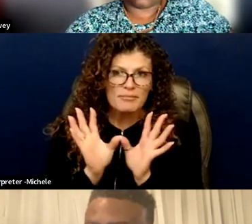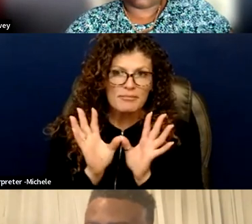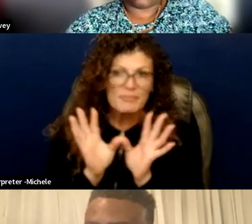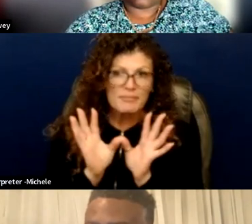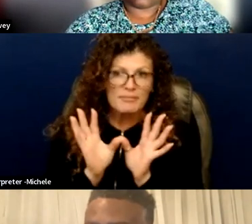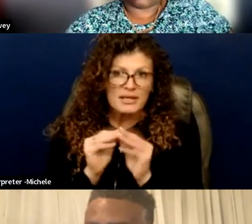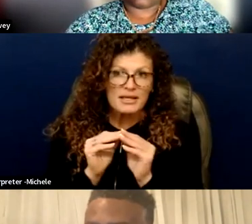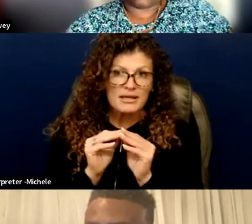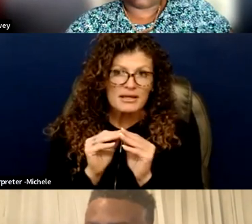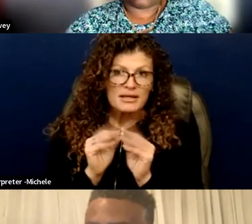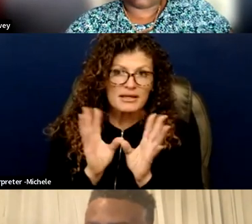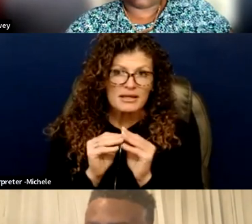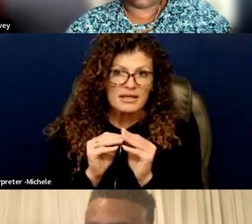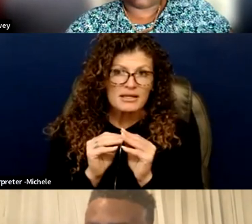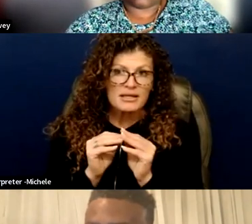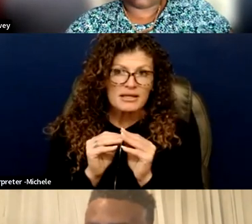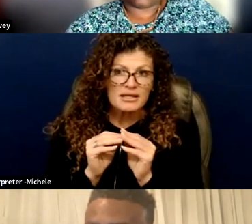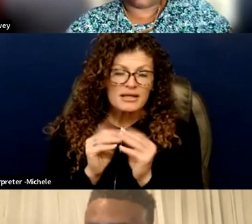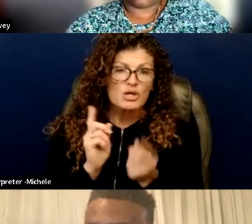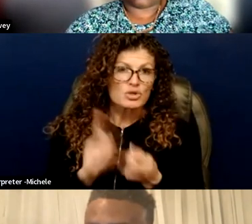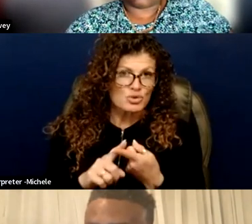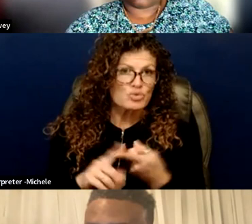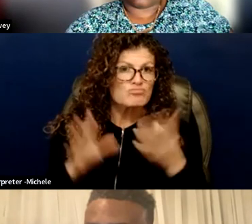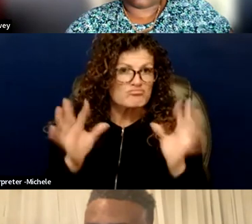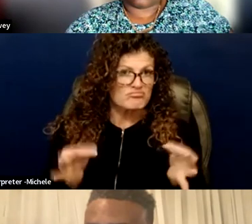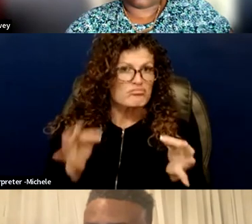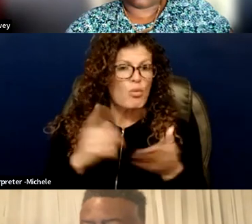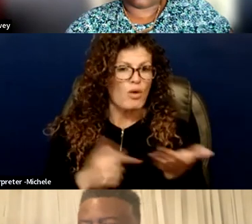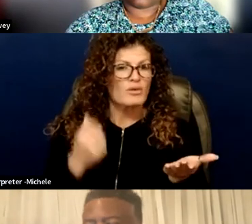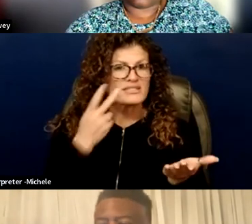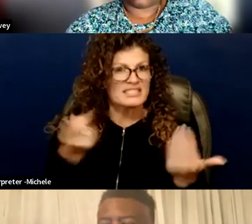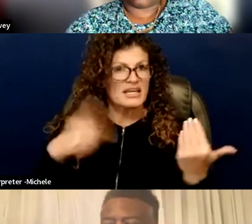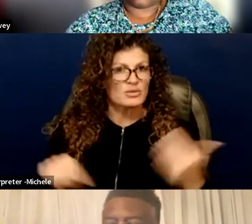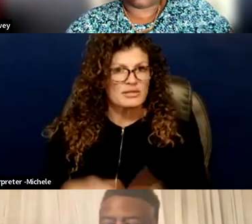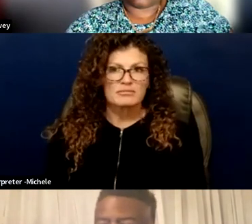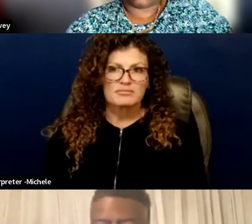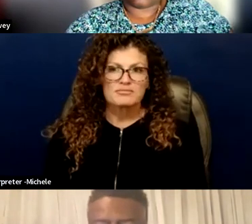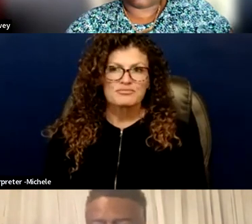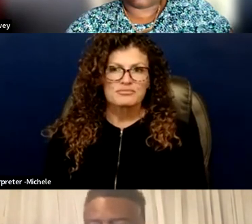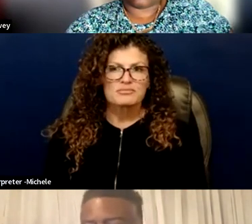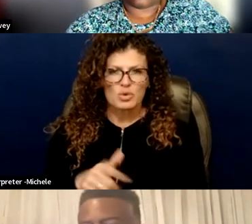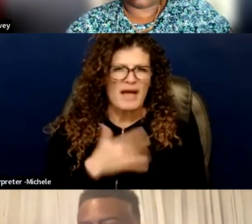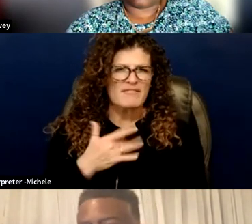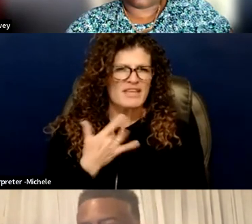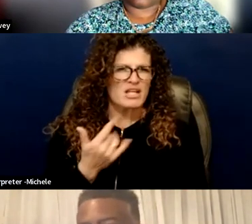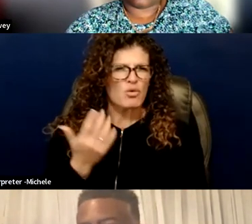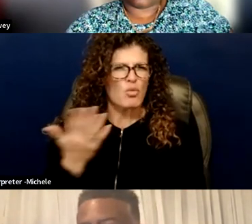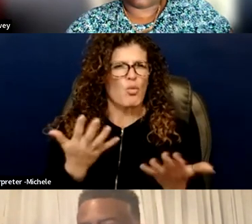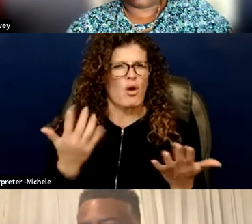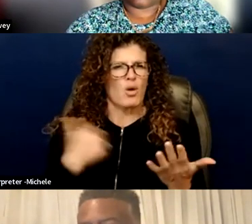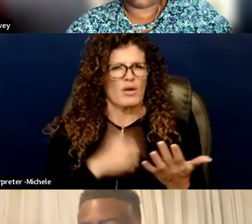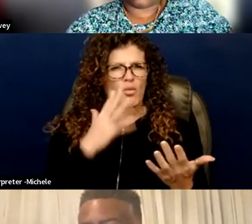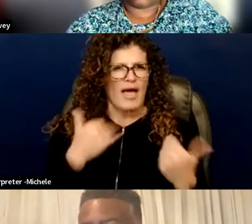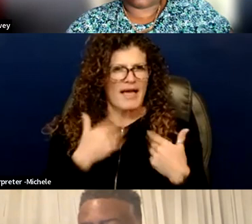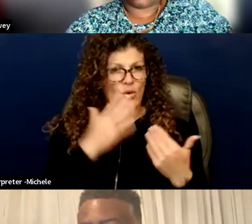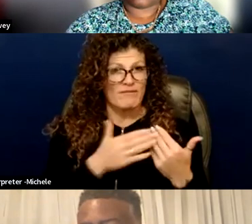to formalize what we're going to see together next week in terms of protocol. So you have a sense of the tools that we're going to have going